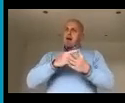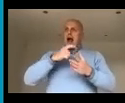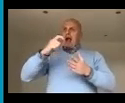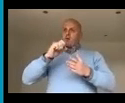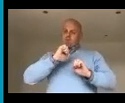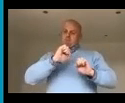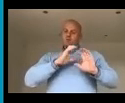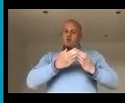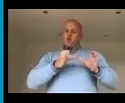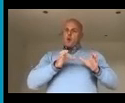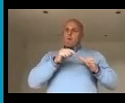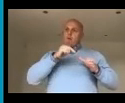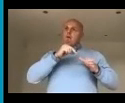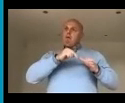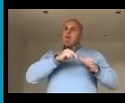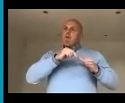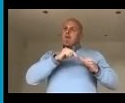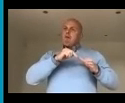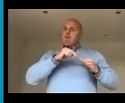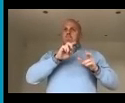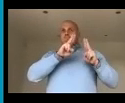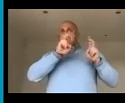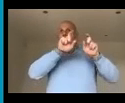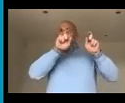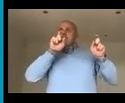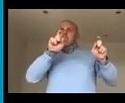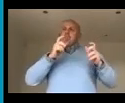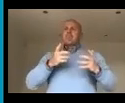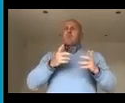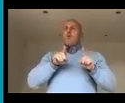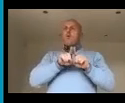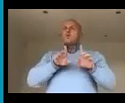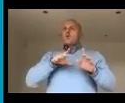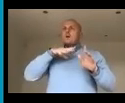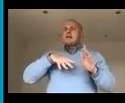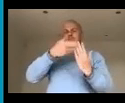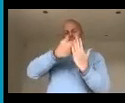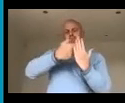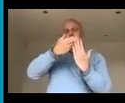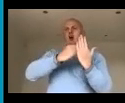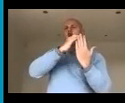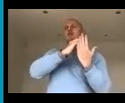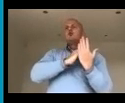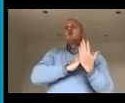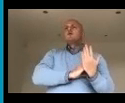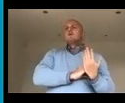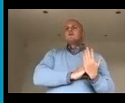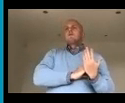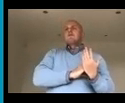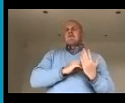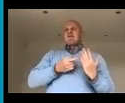group. And you need to have some form of constitution. Now, if you're a little community group, you'll have